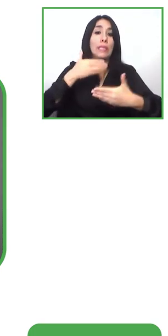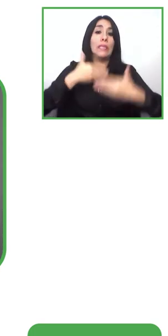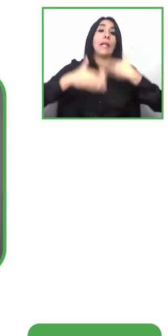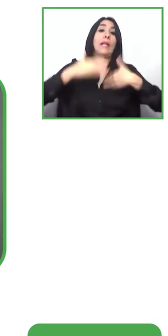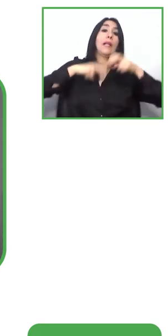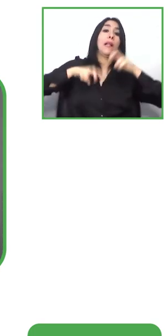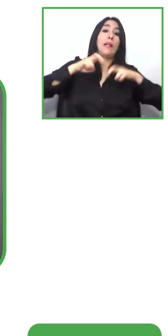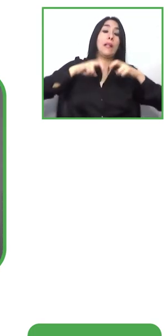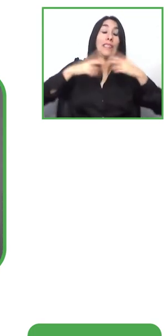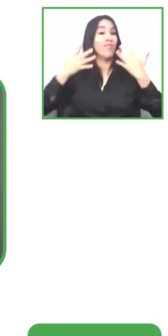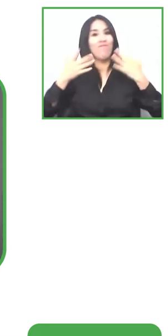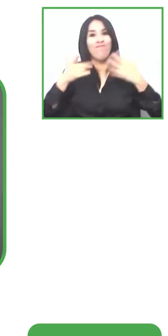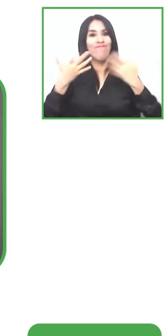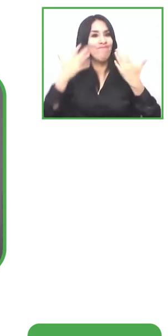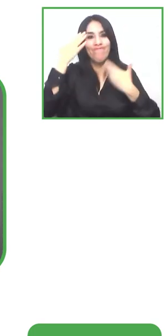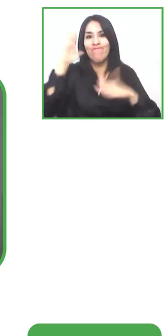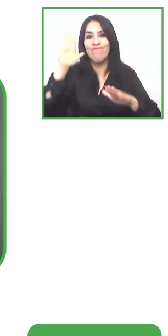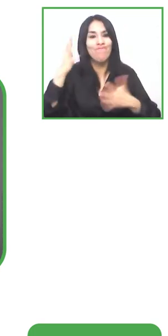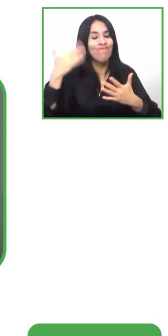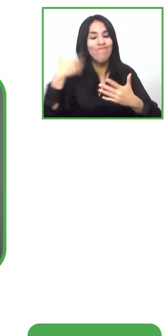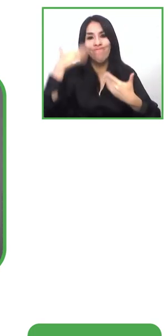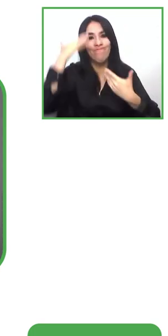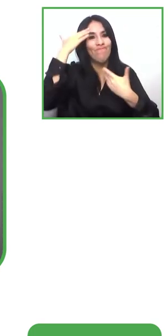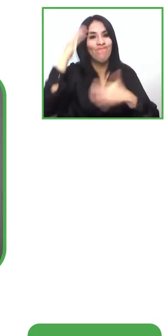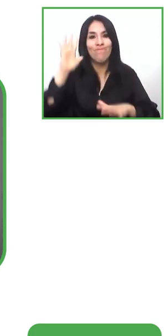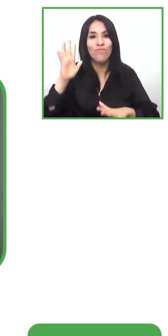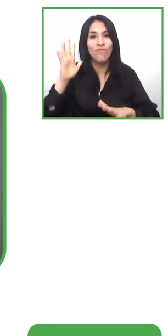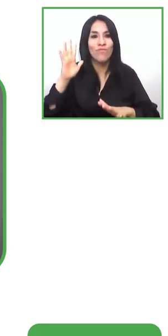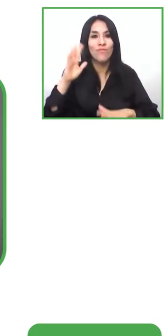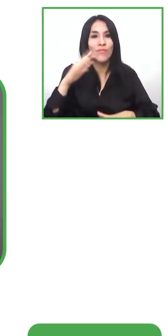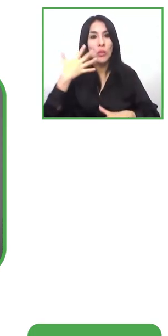less than a month ago, and we've